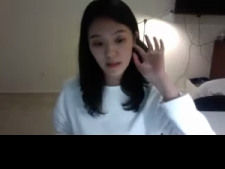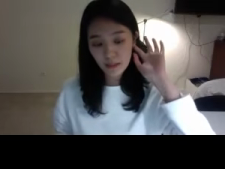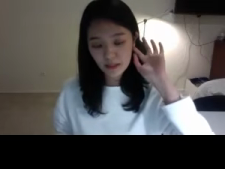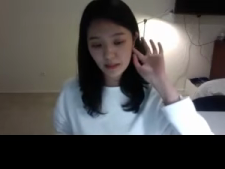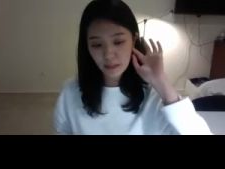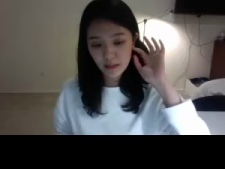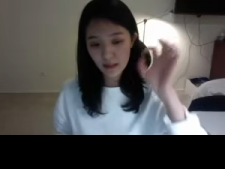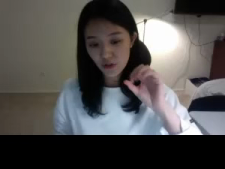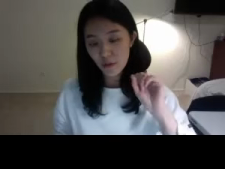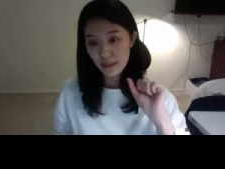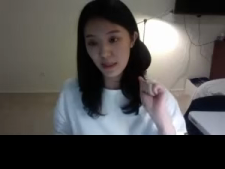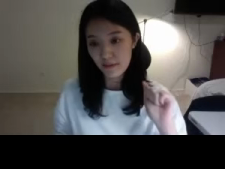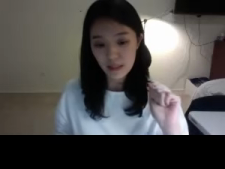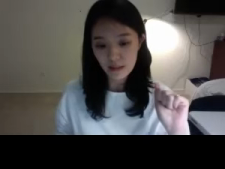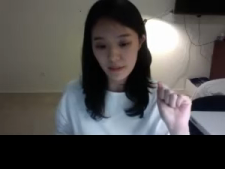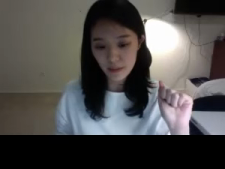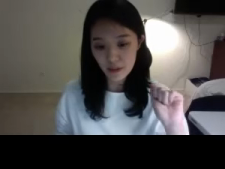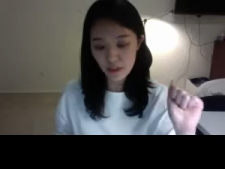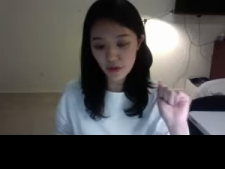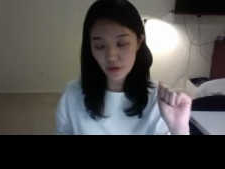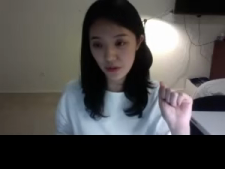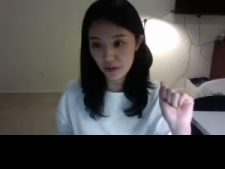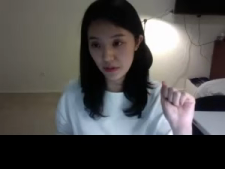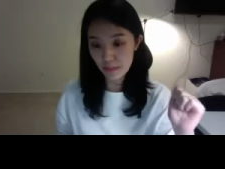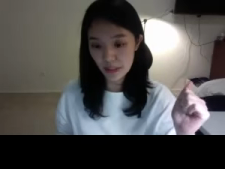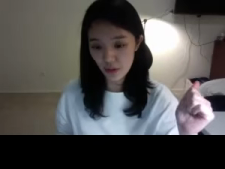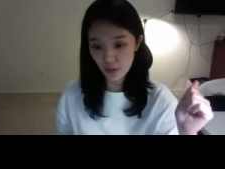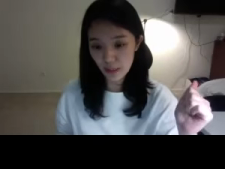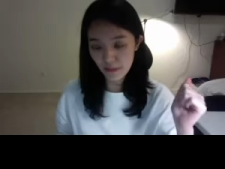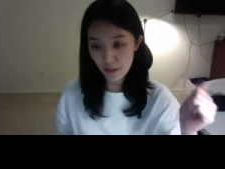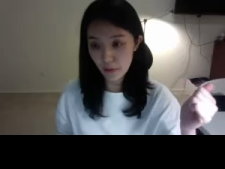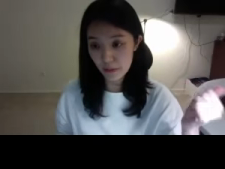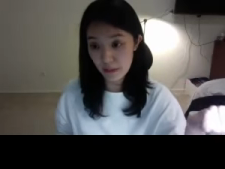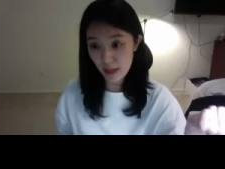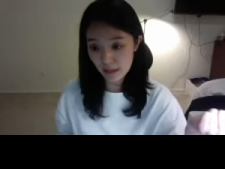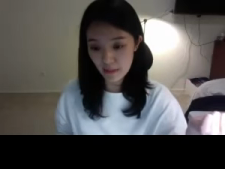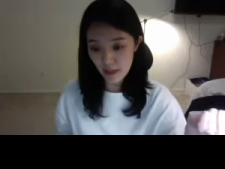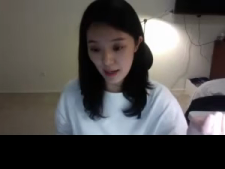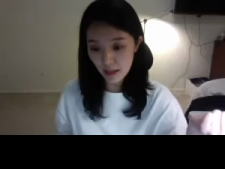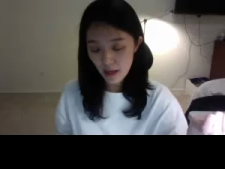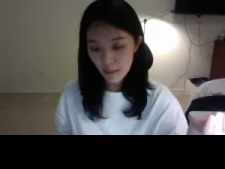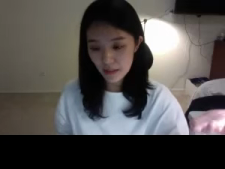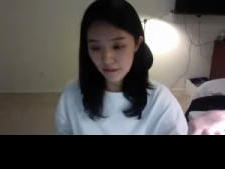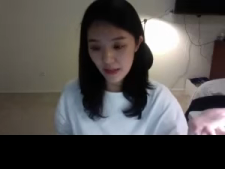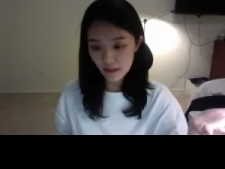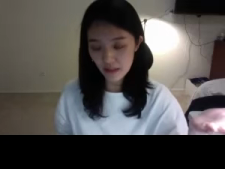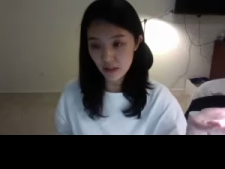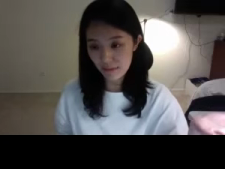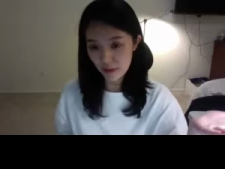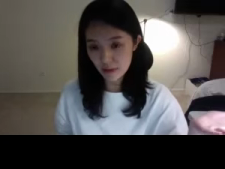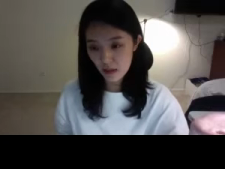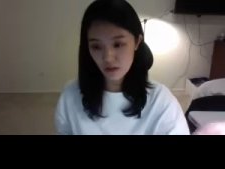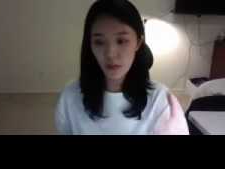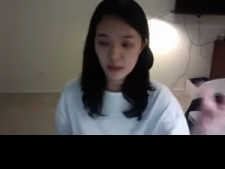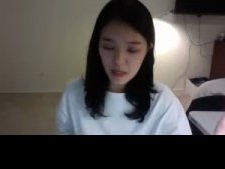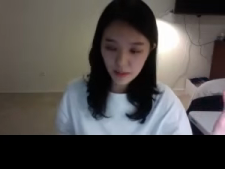and some participants did show a significant difference between the two structures at B2 in variables besides TBI, but the effect direction